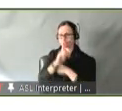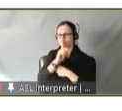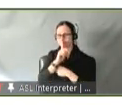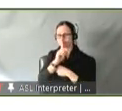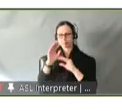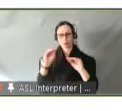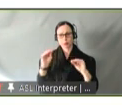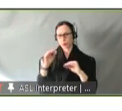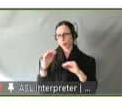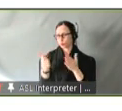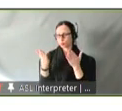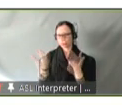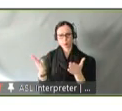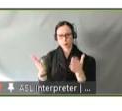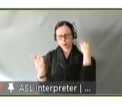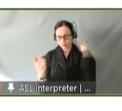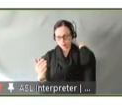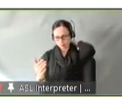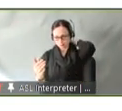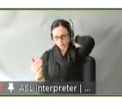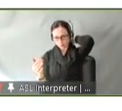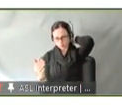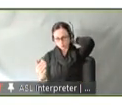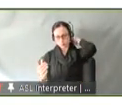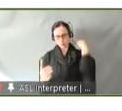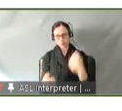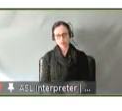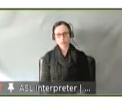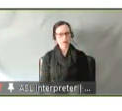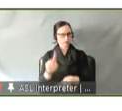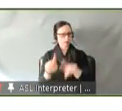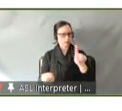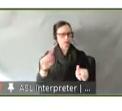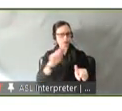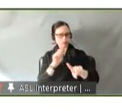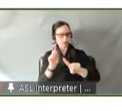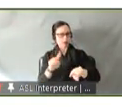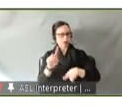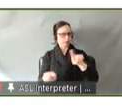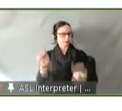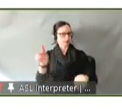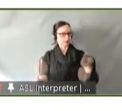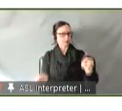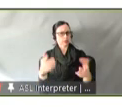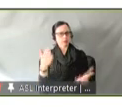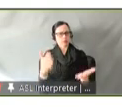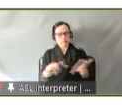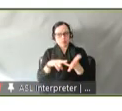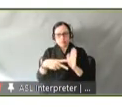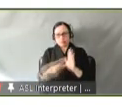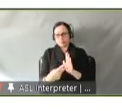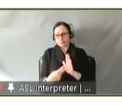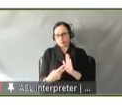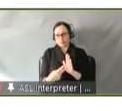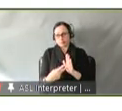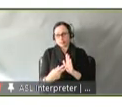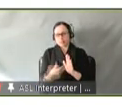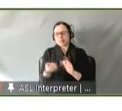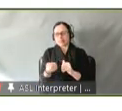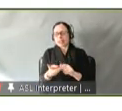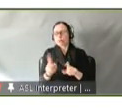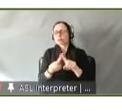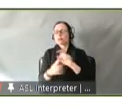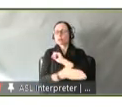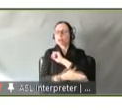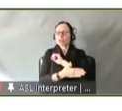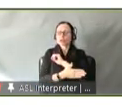preferential recommendation. So the variability in response may, you know, reflect several country-specific factors, such as